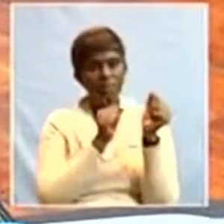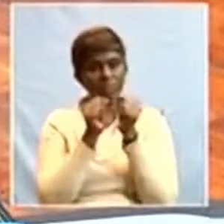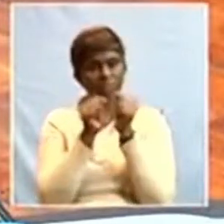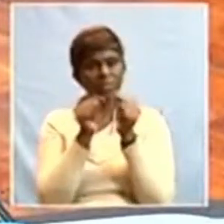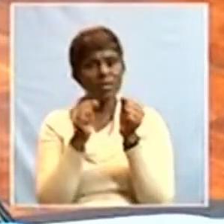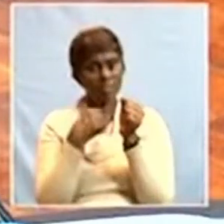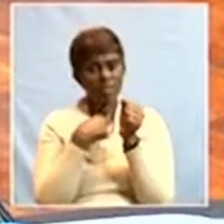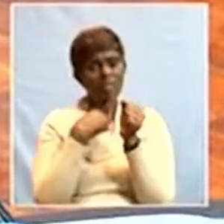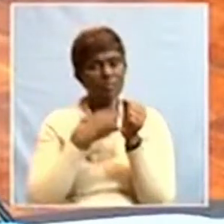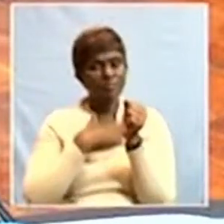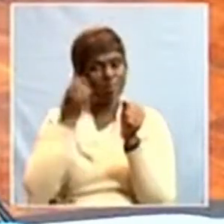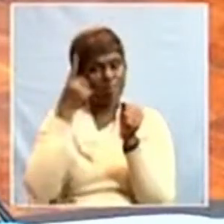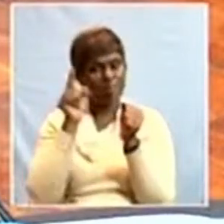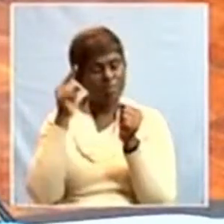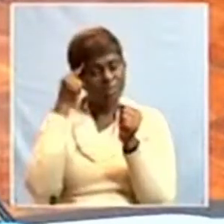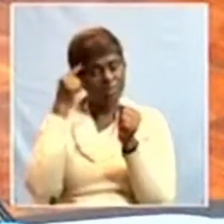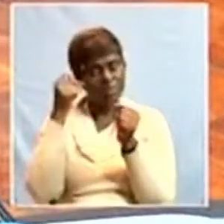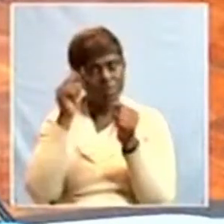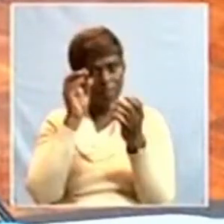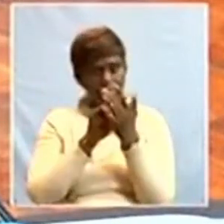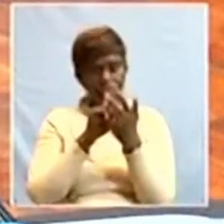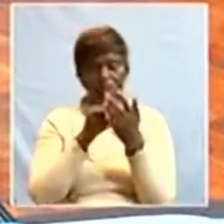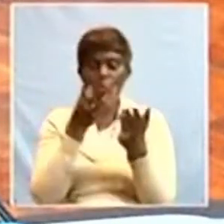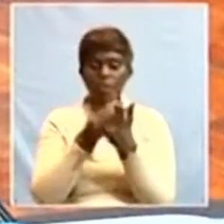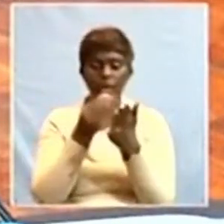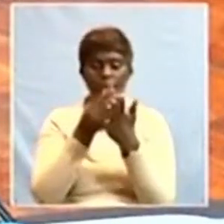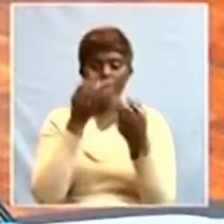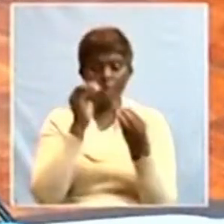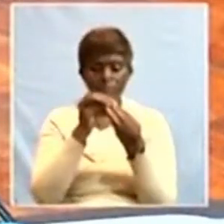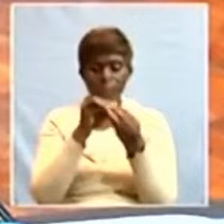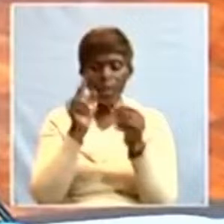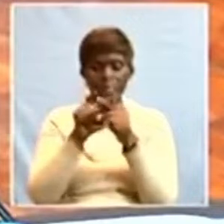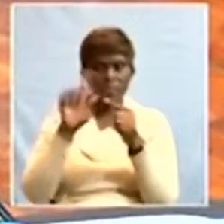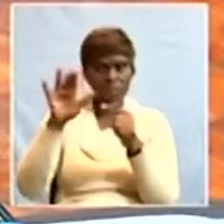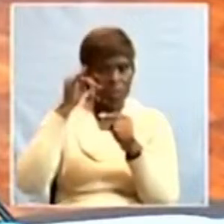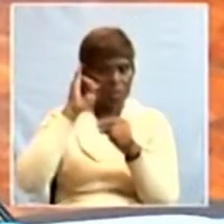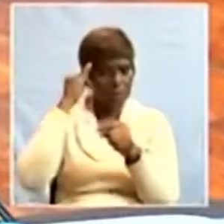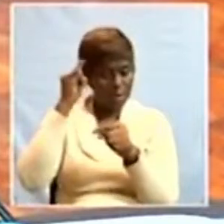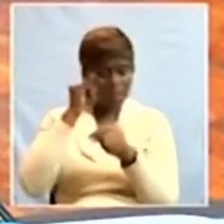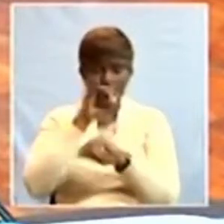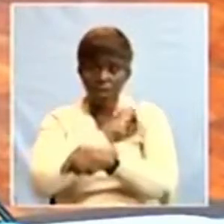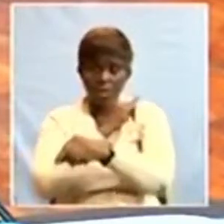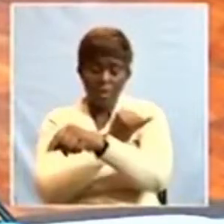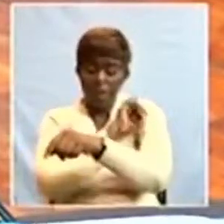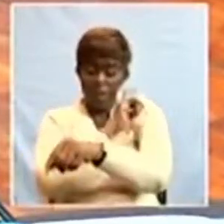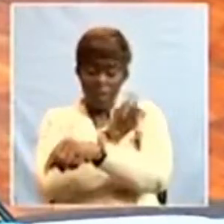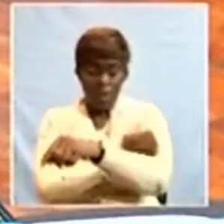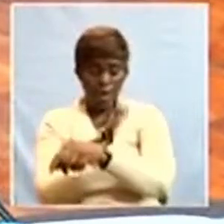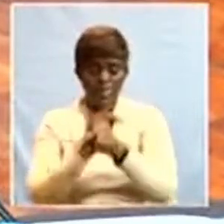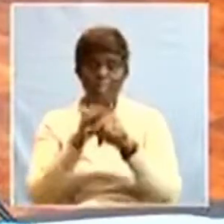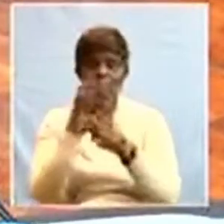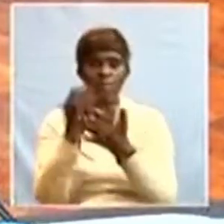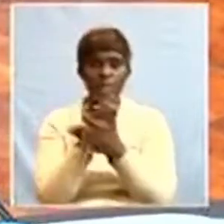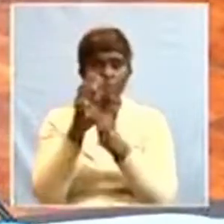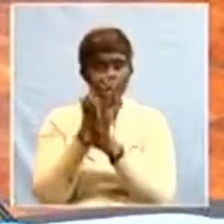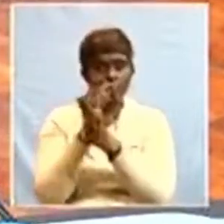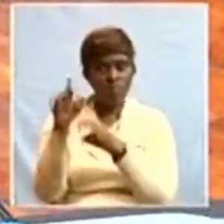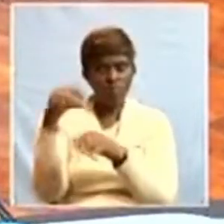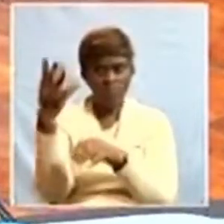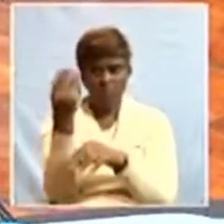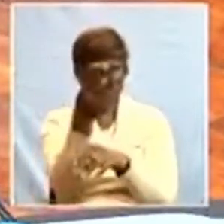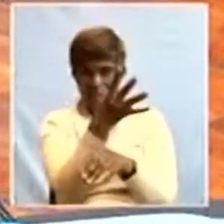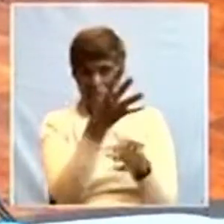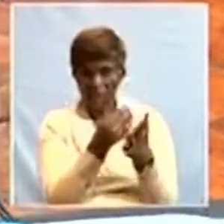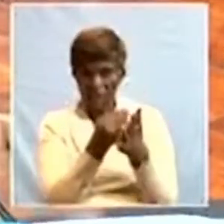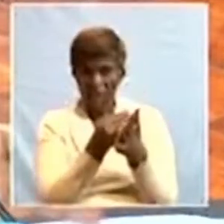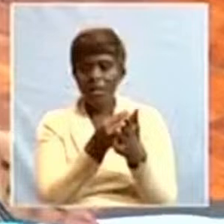My understanding is that government is putting in resources, and the idea is to empower our people economically. So before you give out the resources,